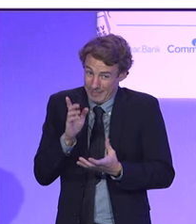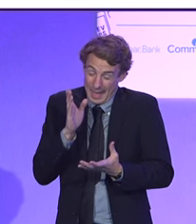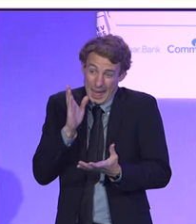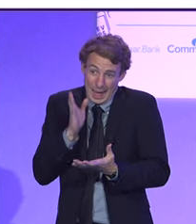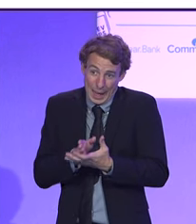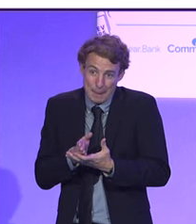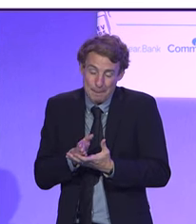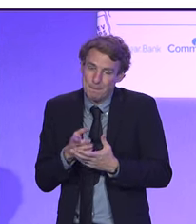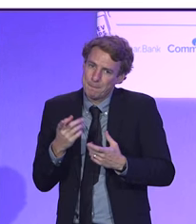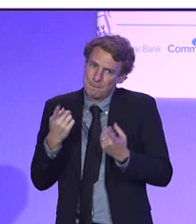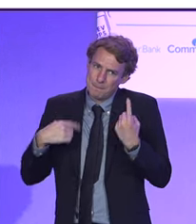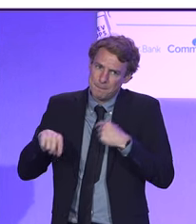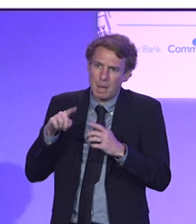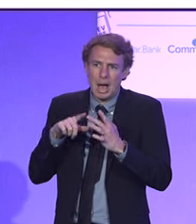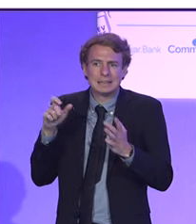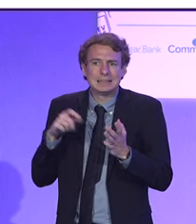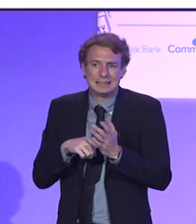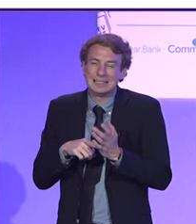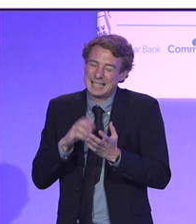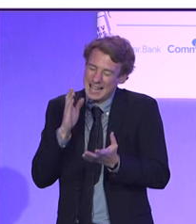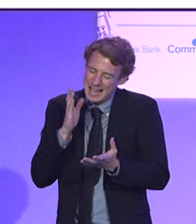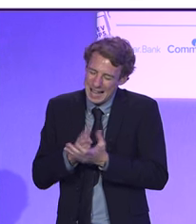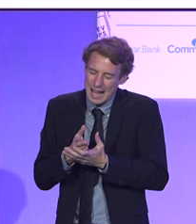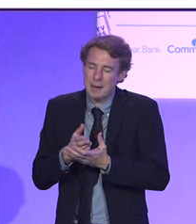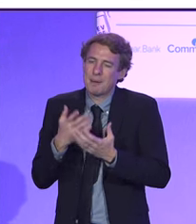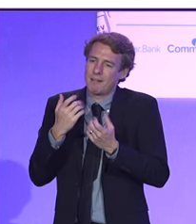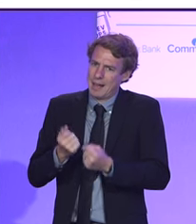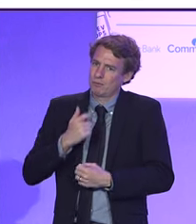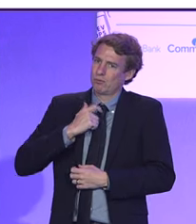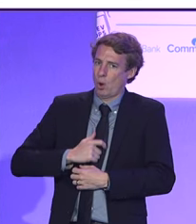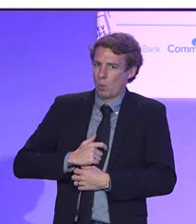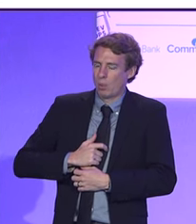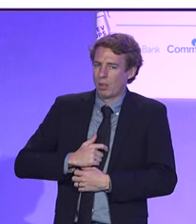sector plays a role in greenhouse gases emissions, and this